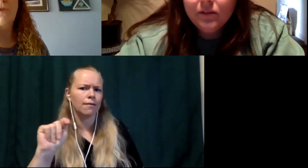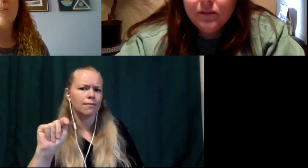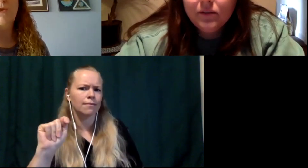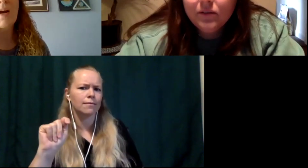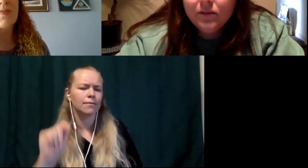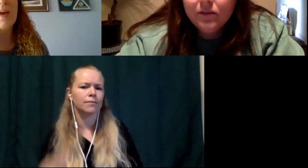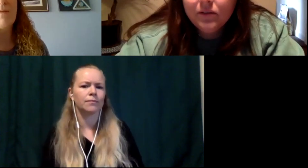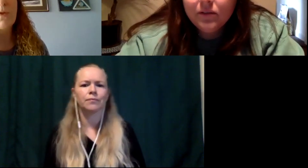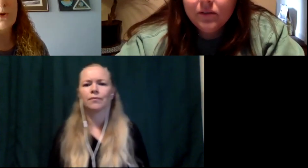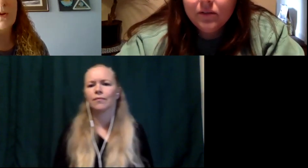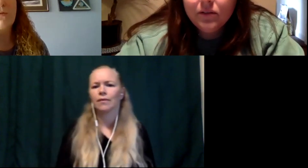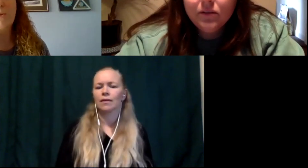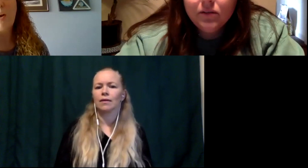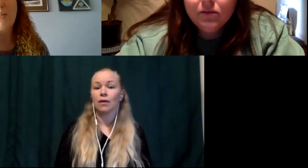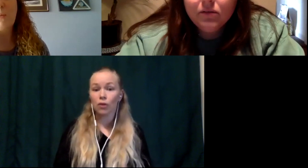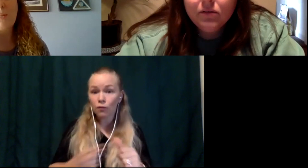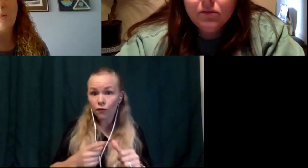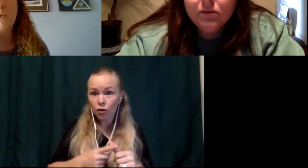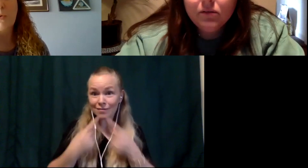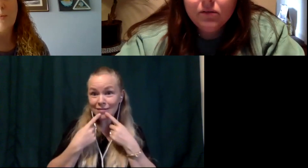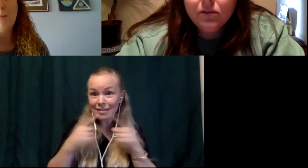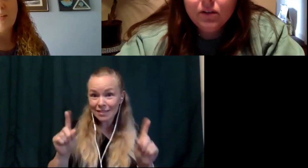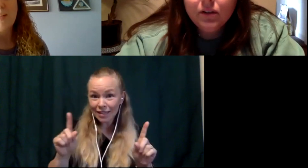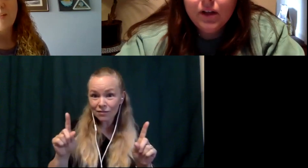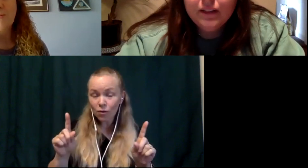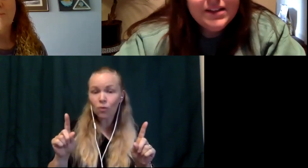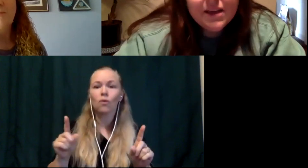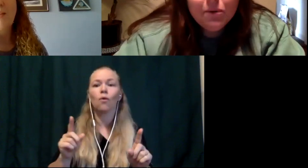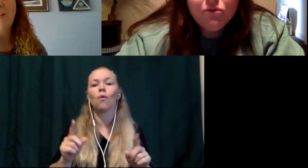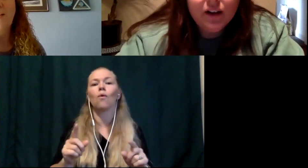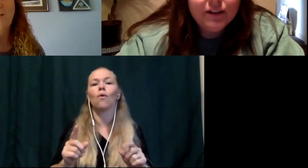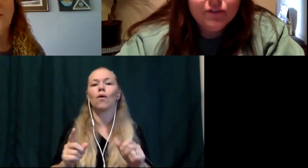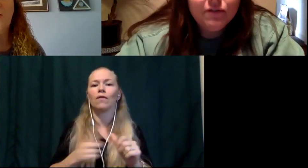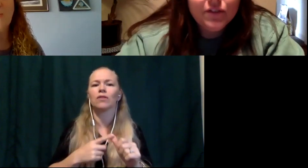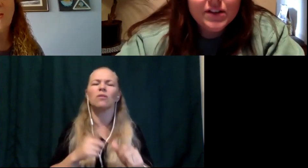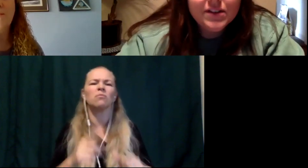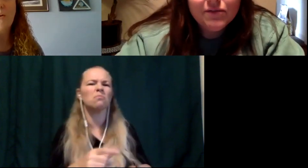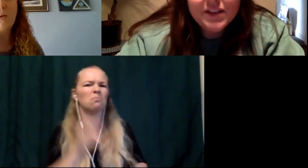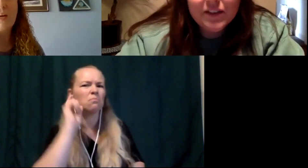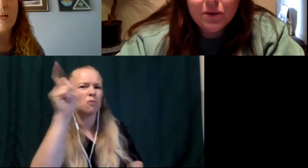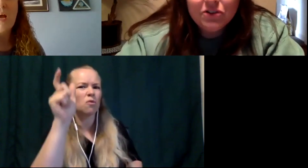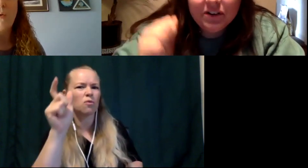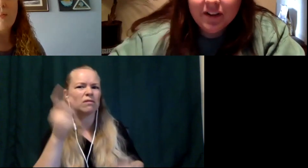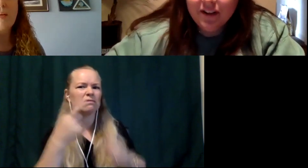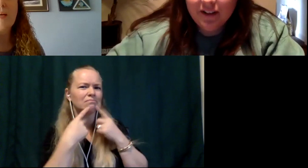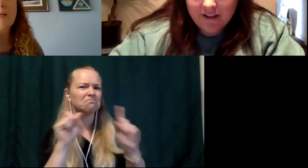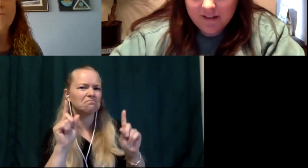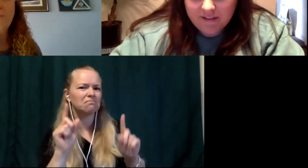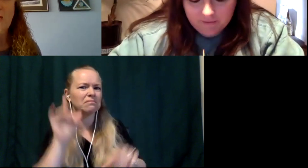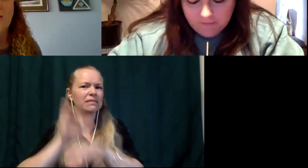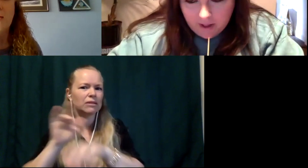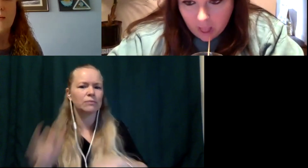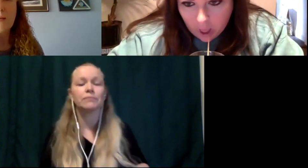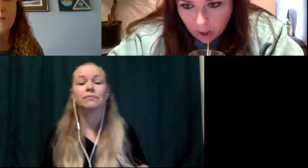The first rocket that flew or the first rocket that went to the moon? Let's say moon rocket. All right. Well, they...